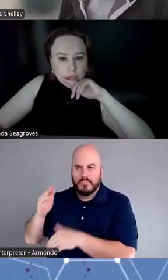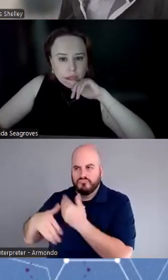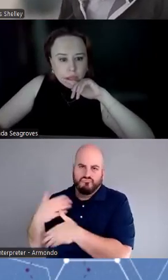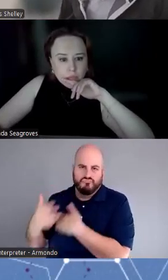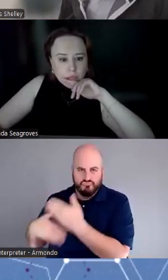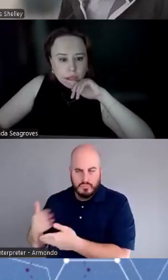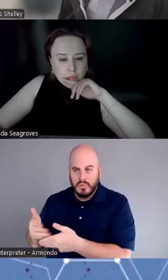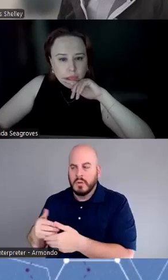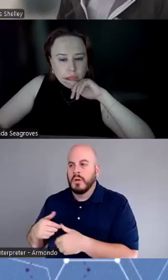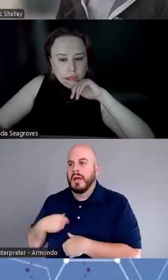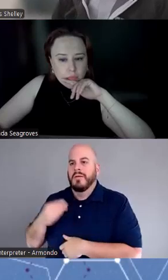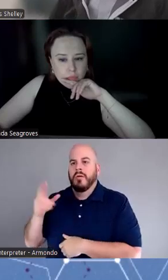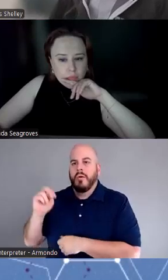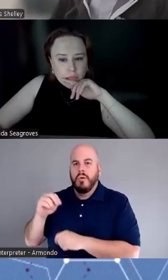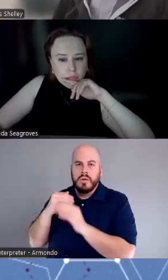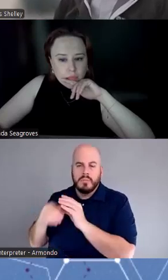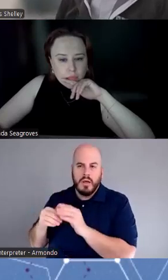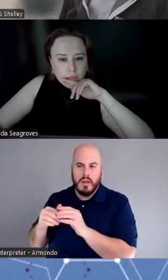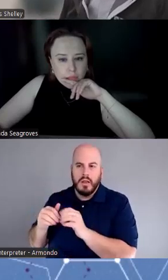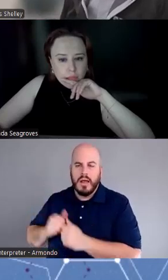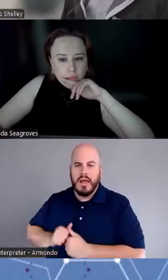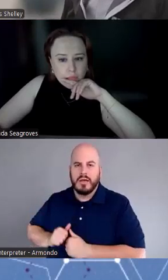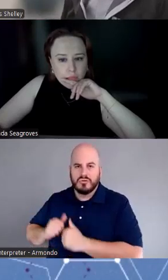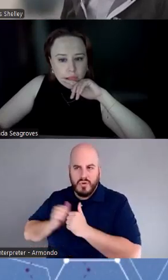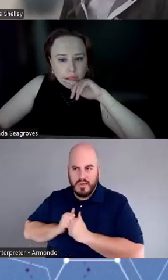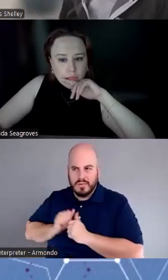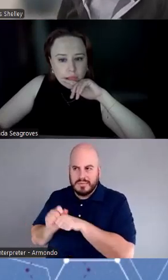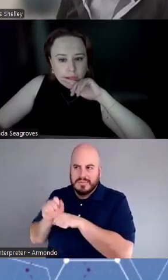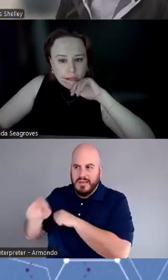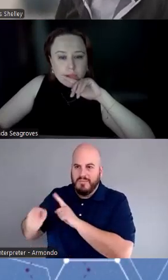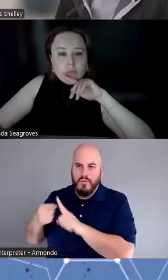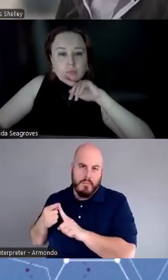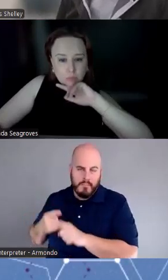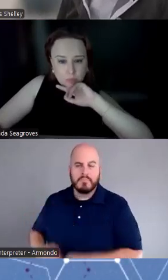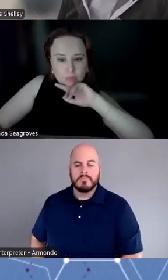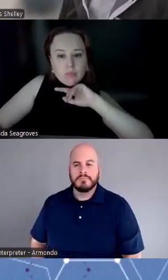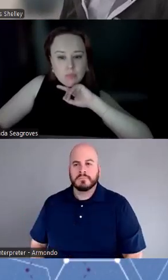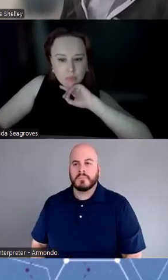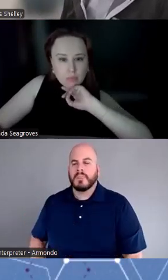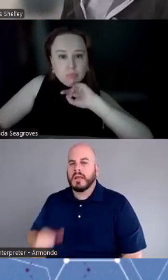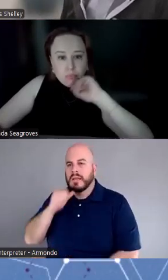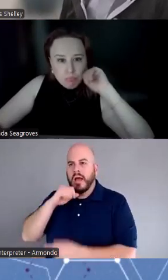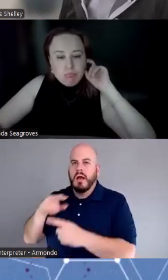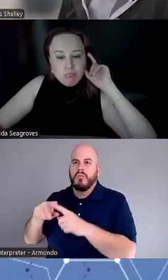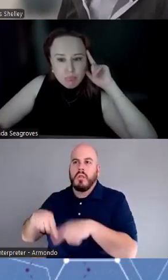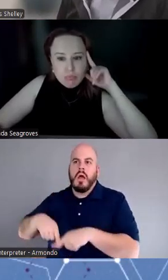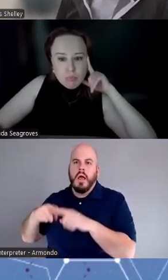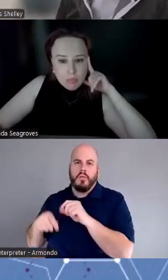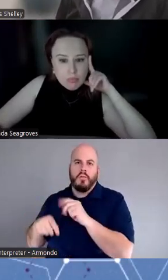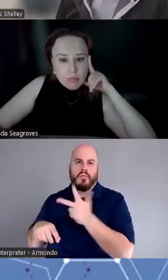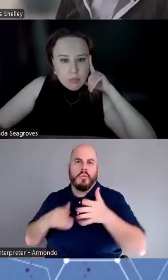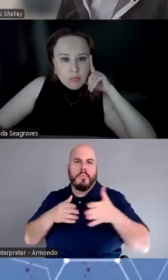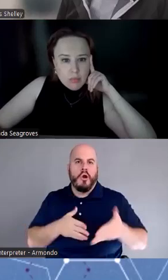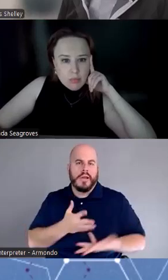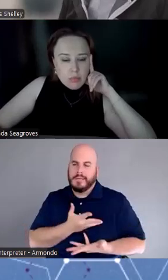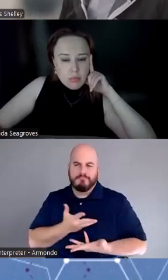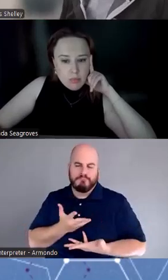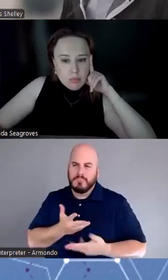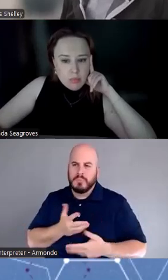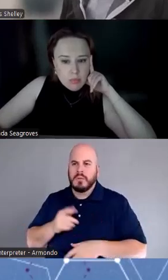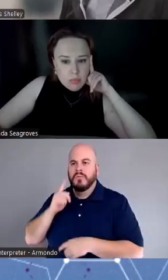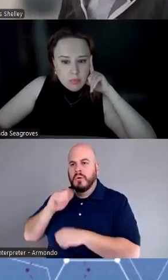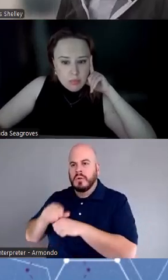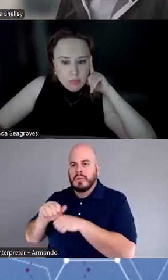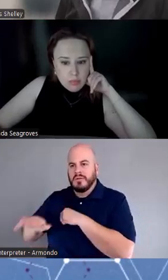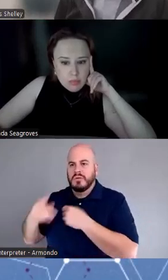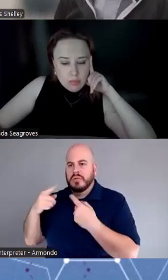own email address that it sends from, so it's not relying on a third party, and the delivery success rate for